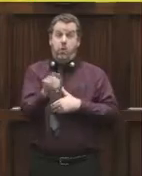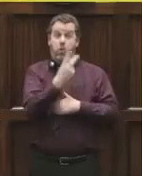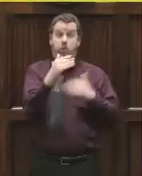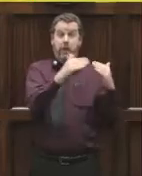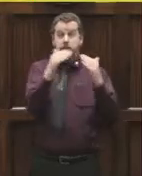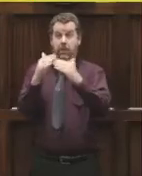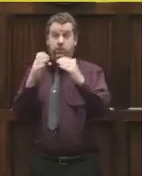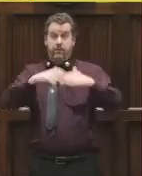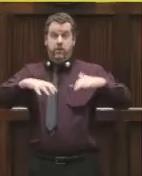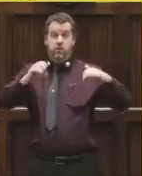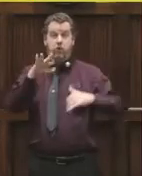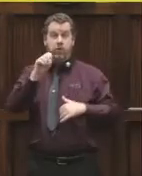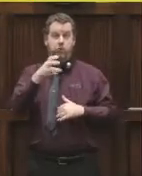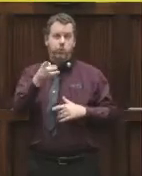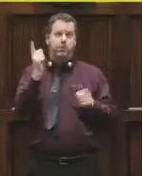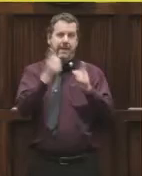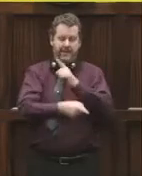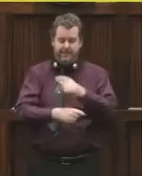Minister.